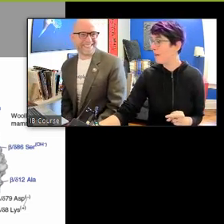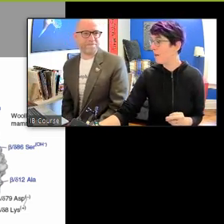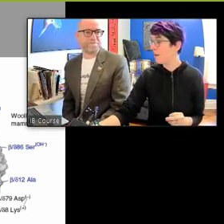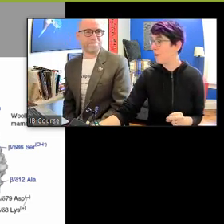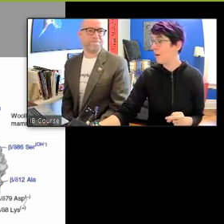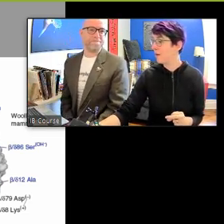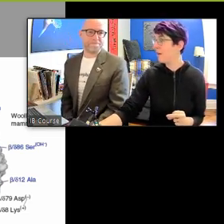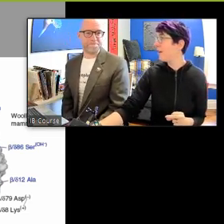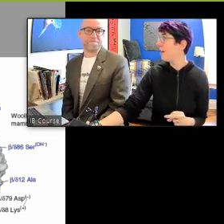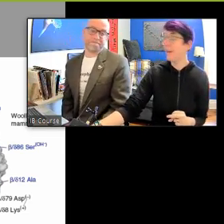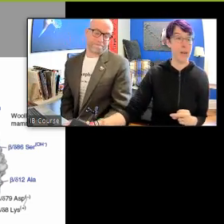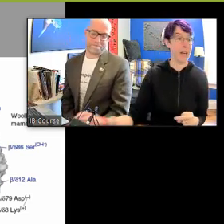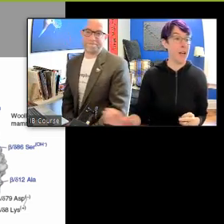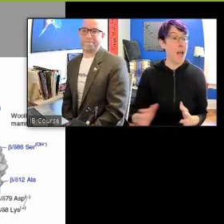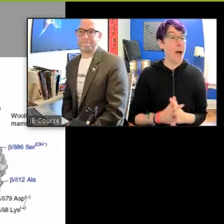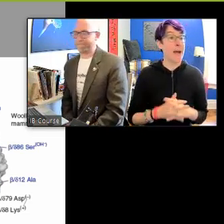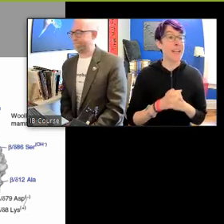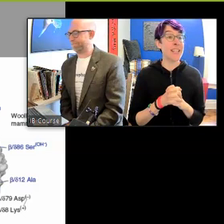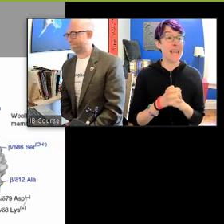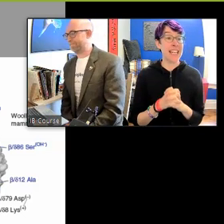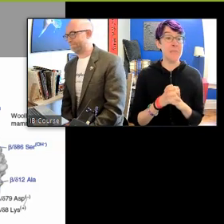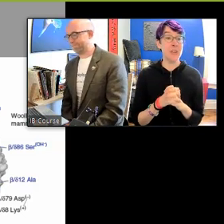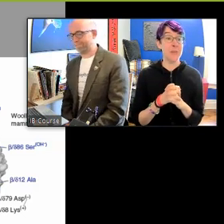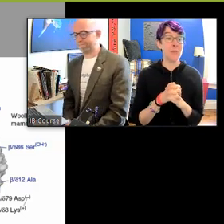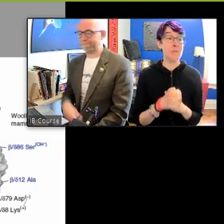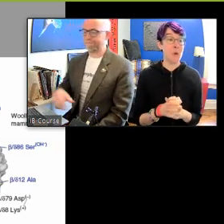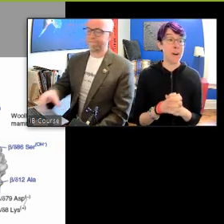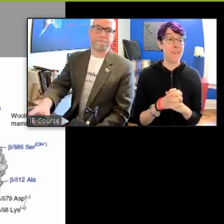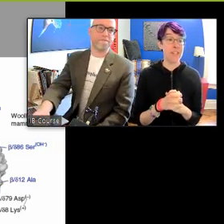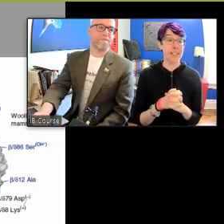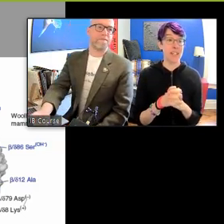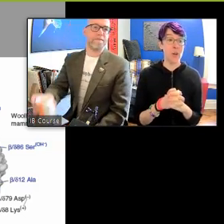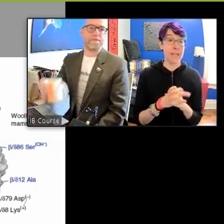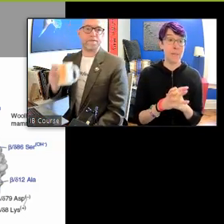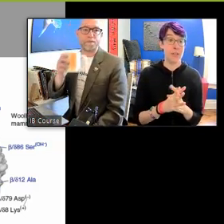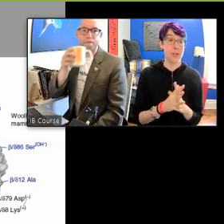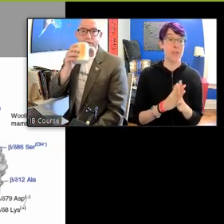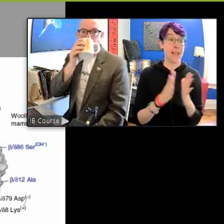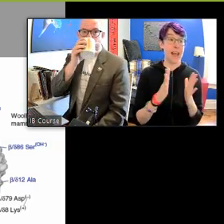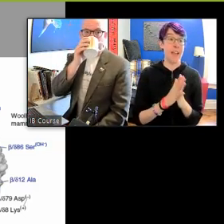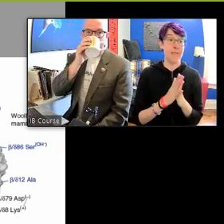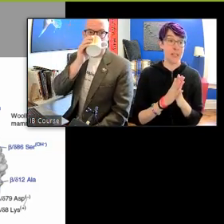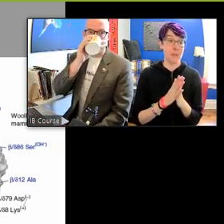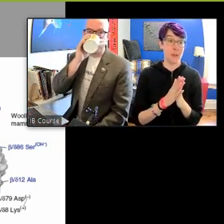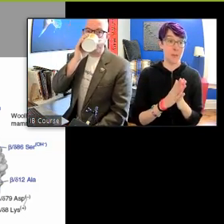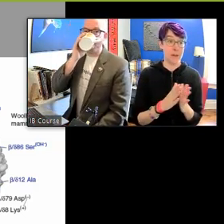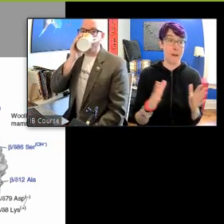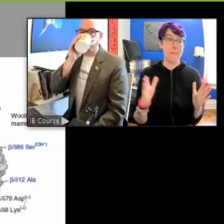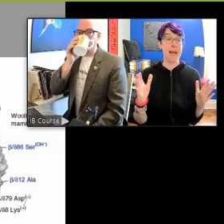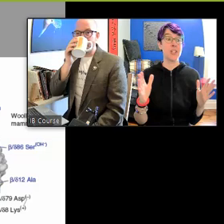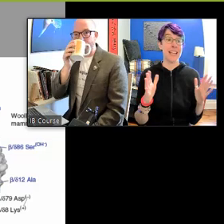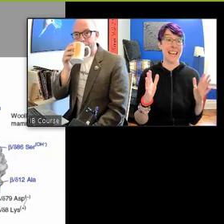What? Oh, okay. Imagine that hemoglobin was more efficient at cold temperatures than elephant